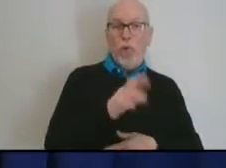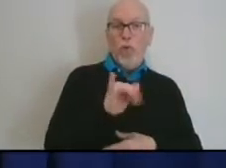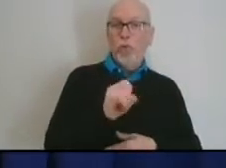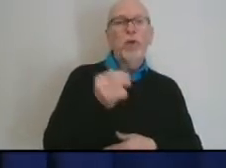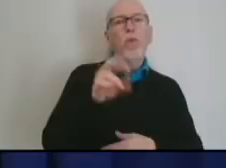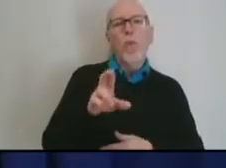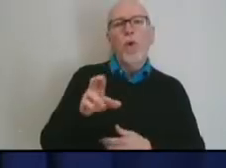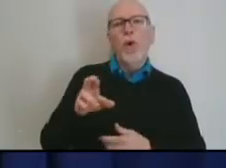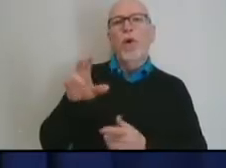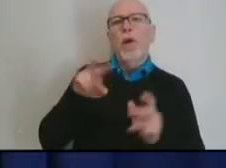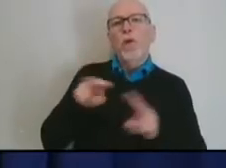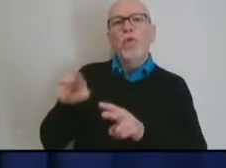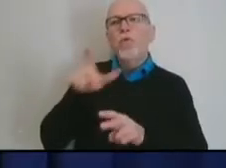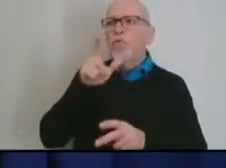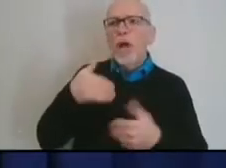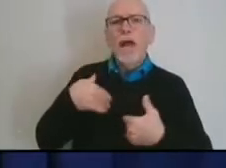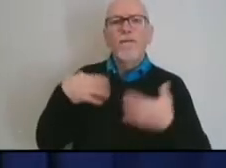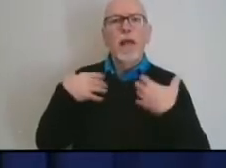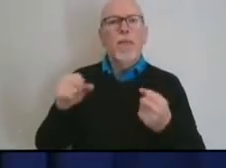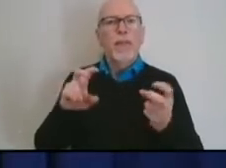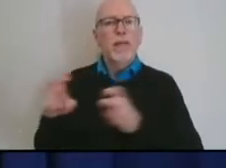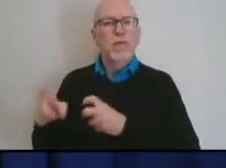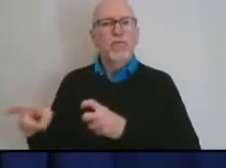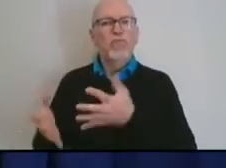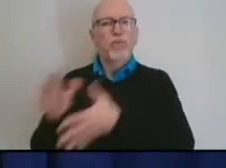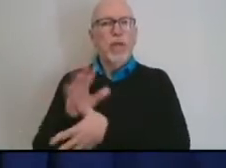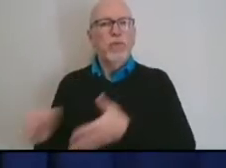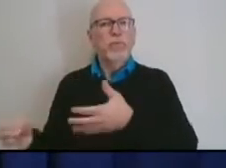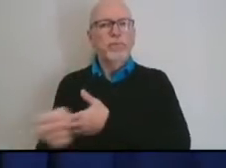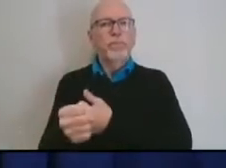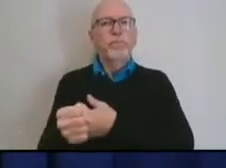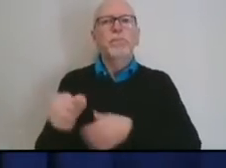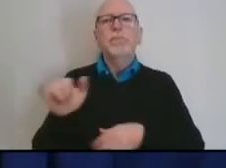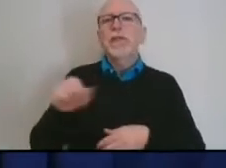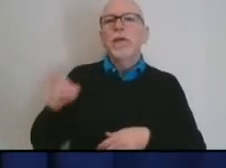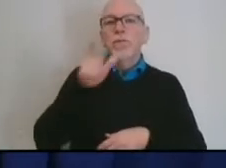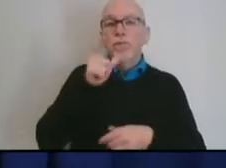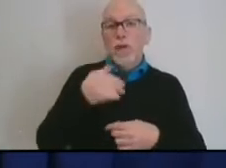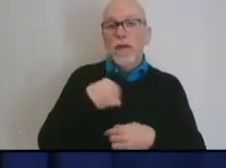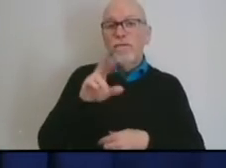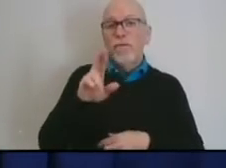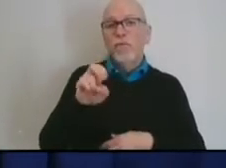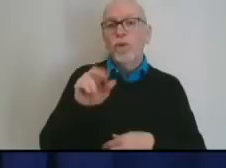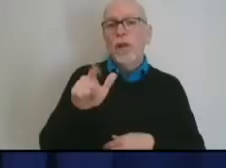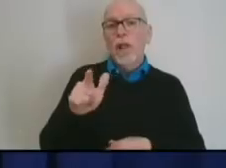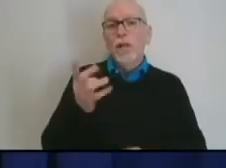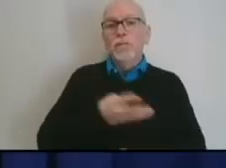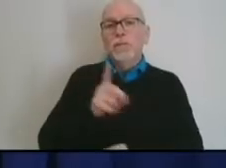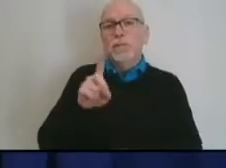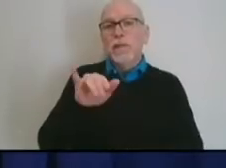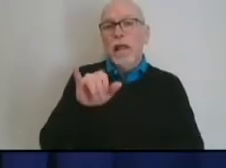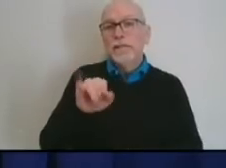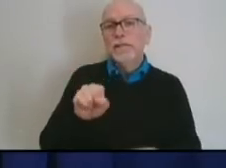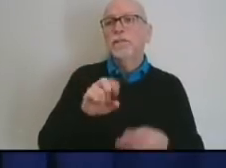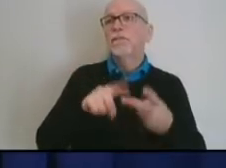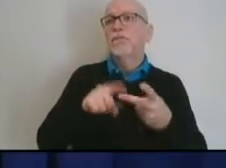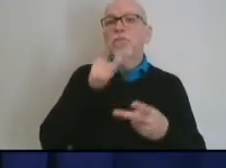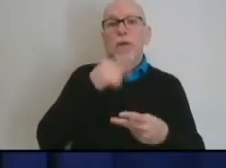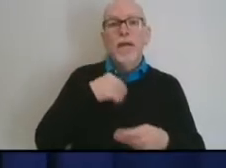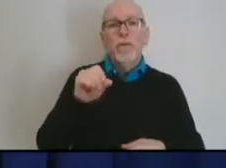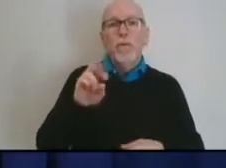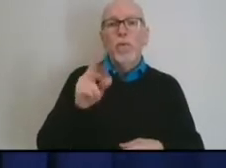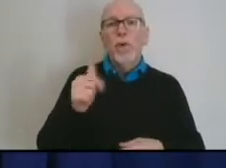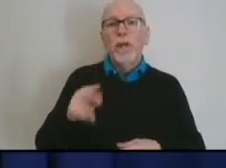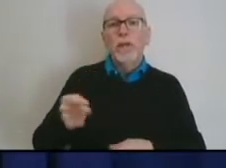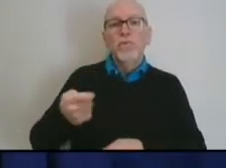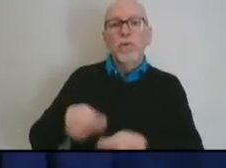comorbidities or health issues you might have? For instance, individuals who are on renal dialysis or who have had a solid organ transplant, individuals who have sickle